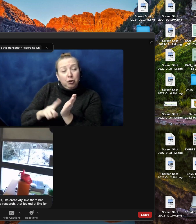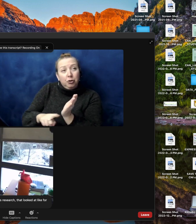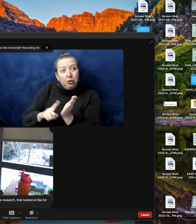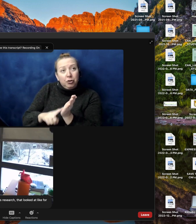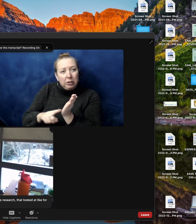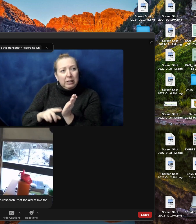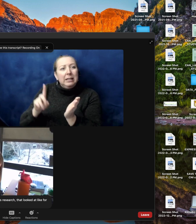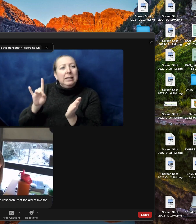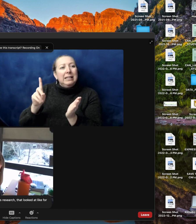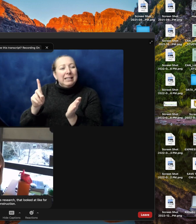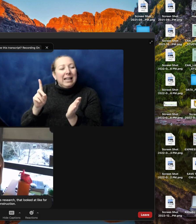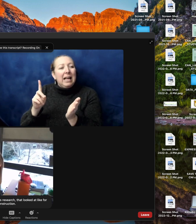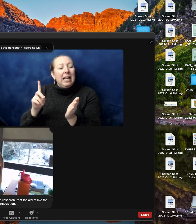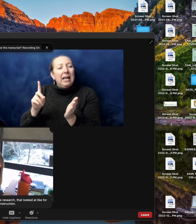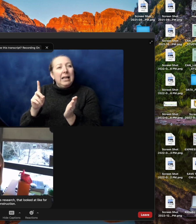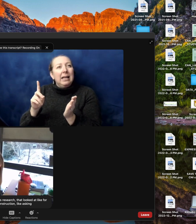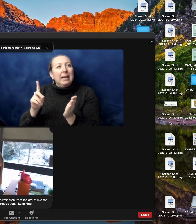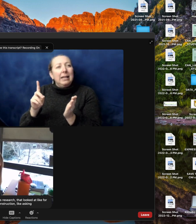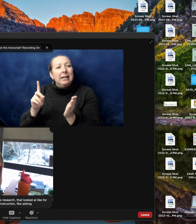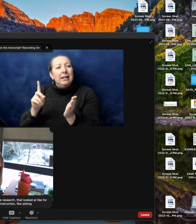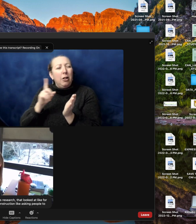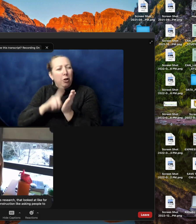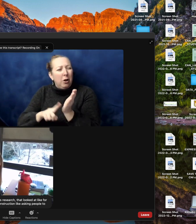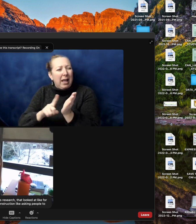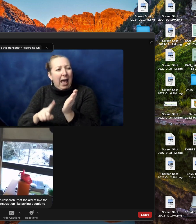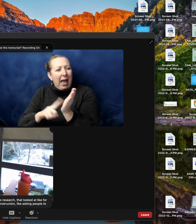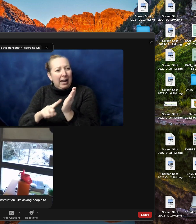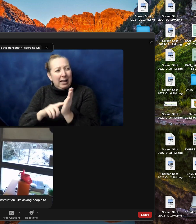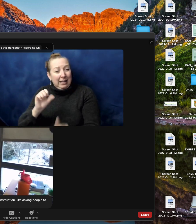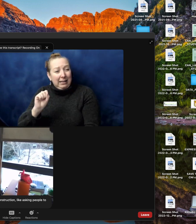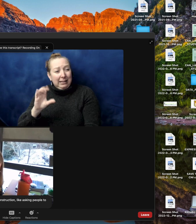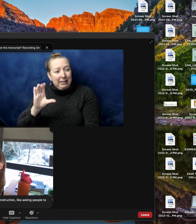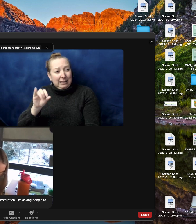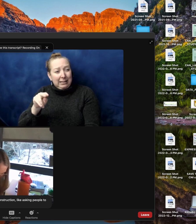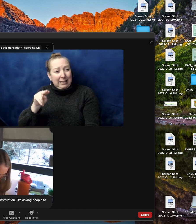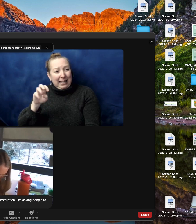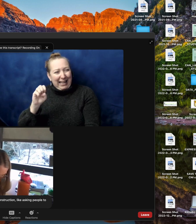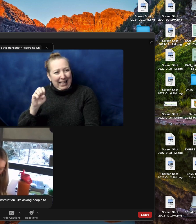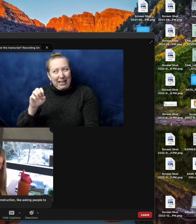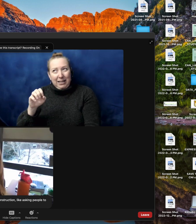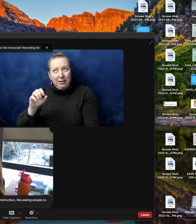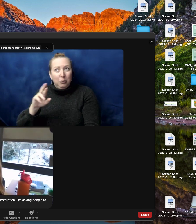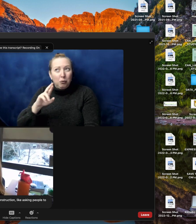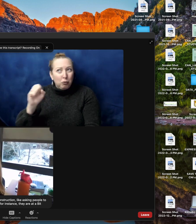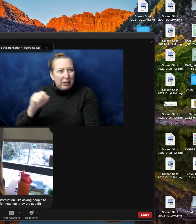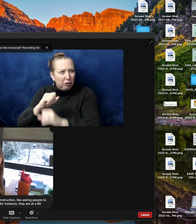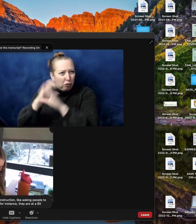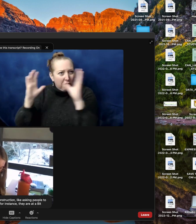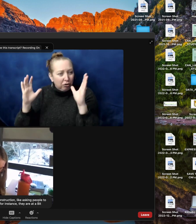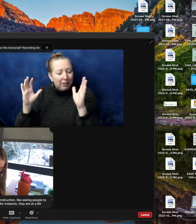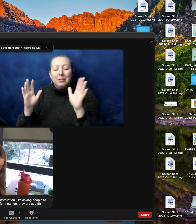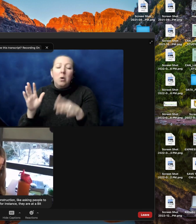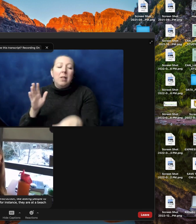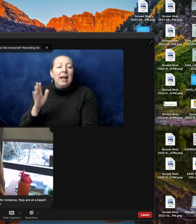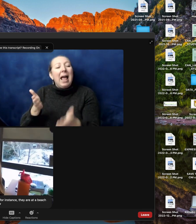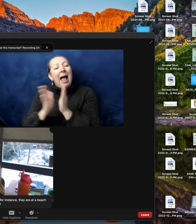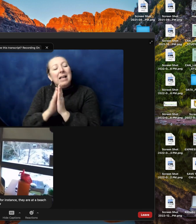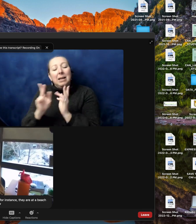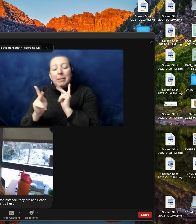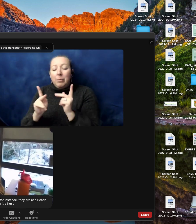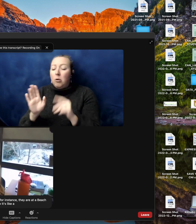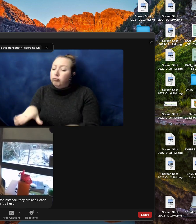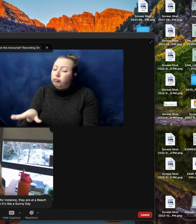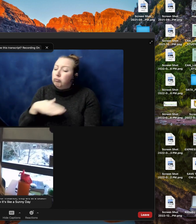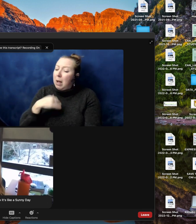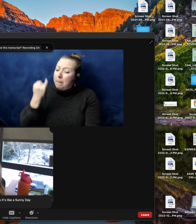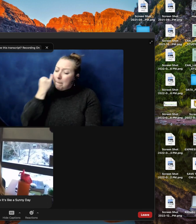scene construction, like asking people to like imagine that for instance they are at the beach and like you know it's like a sunny day and things